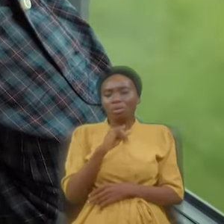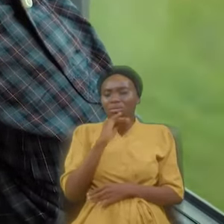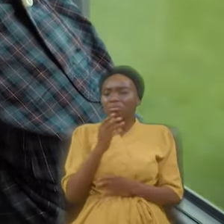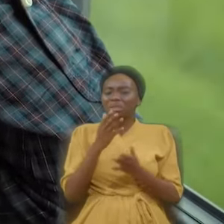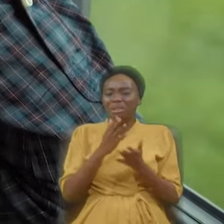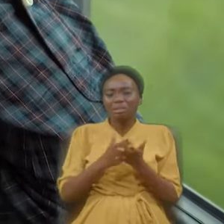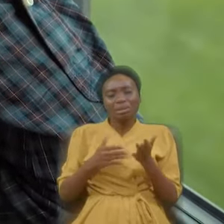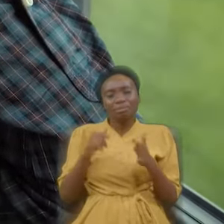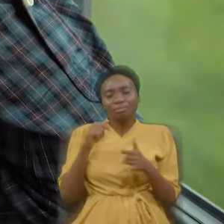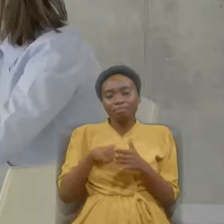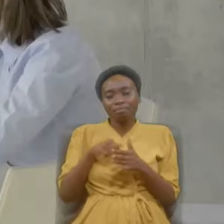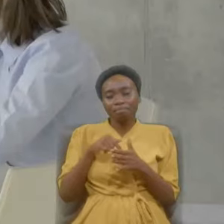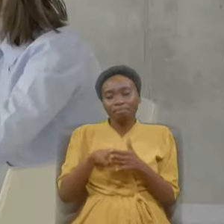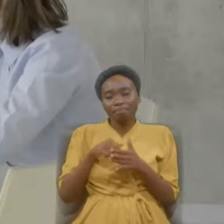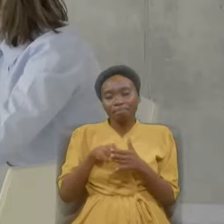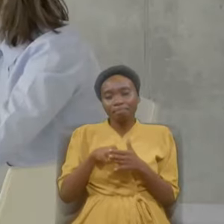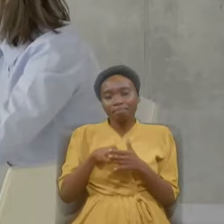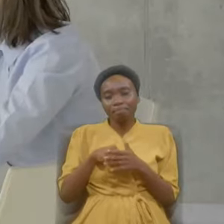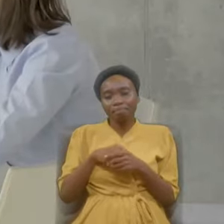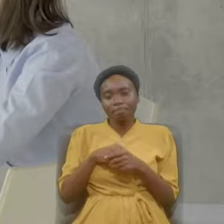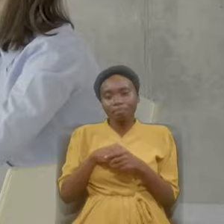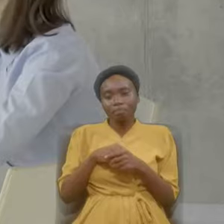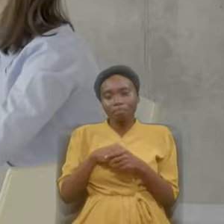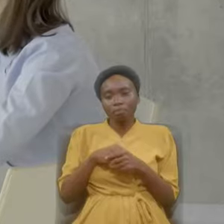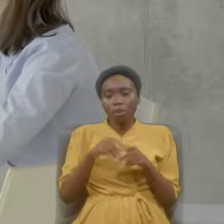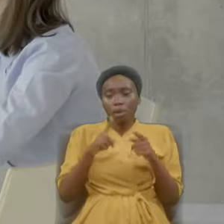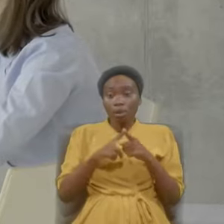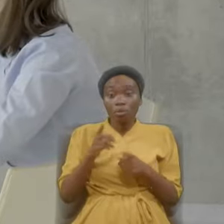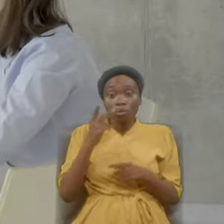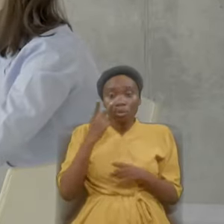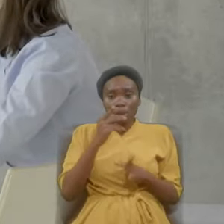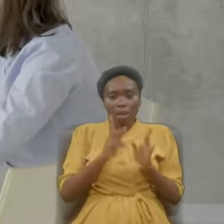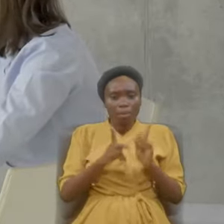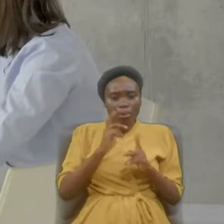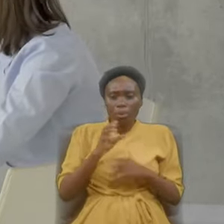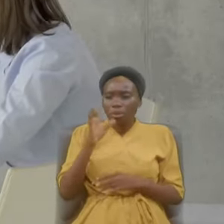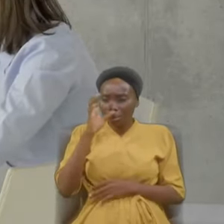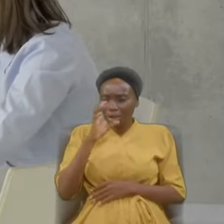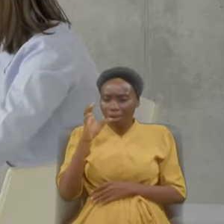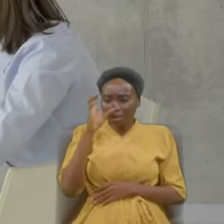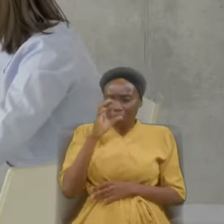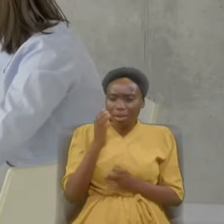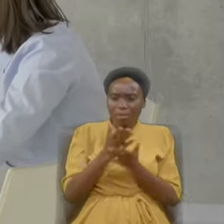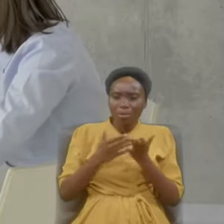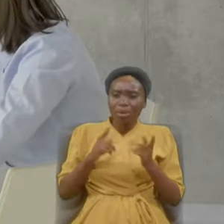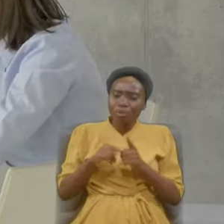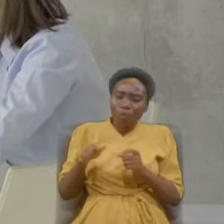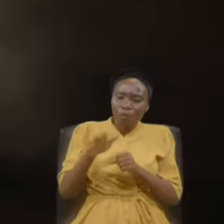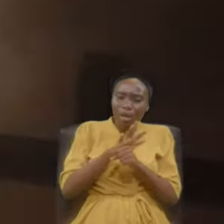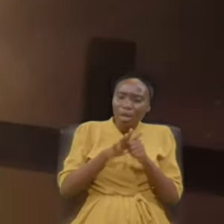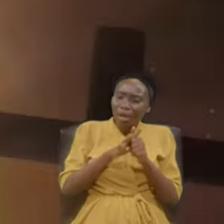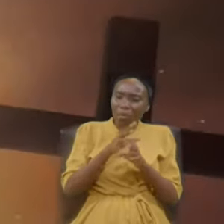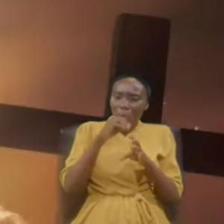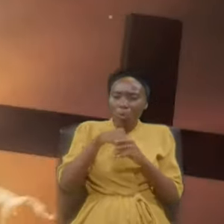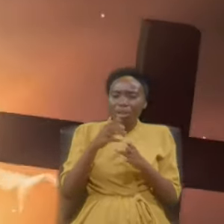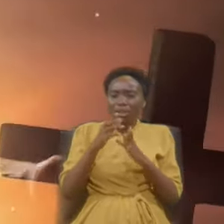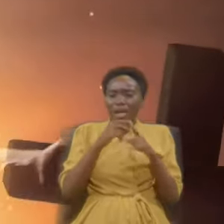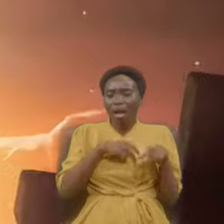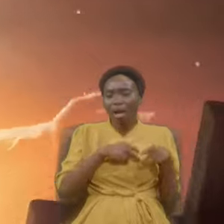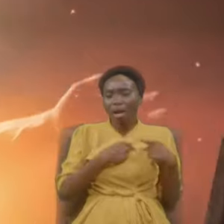something deeper. To seize the people's search for something to fill the void in their